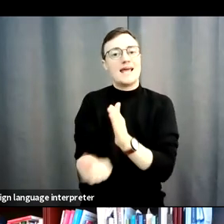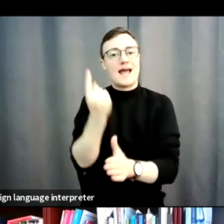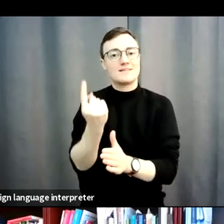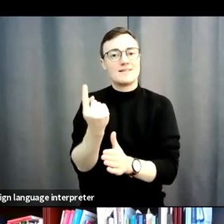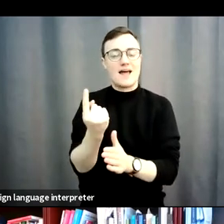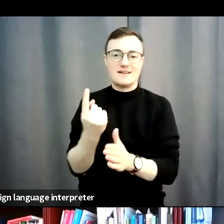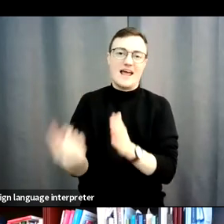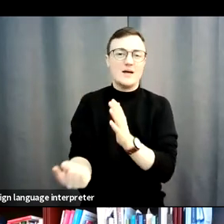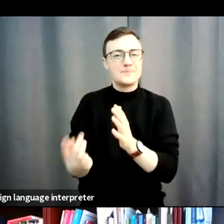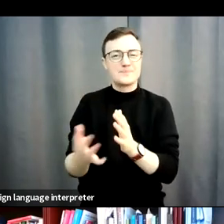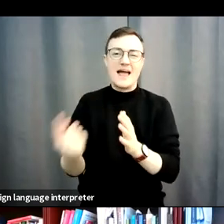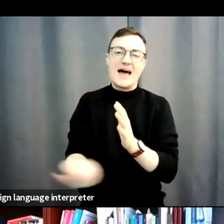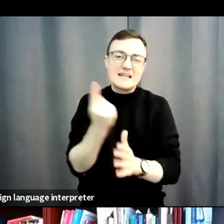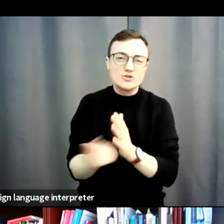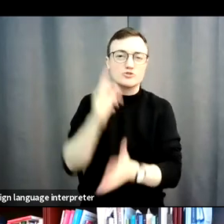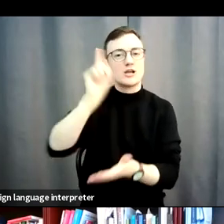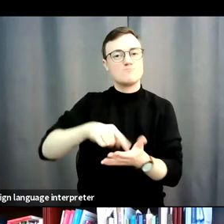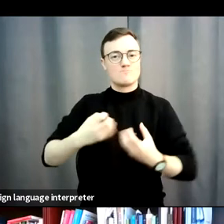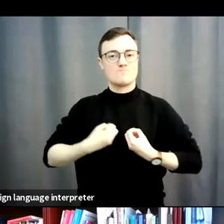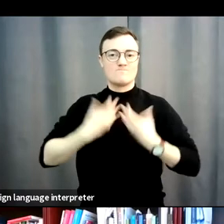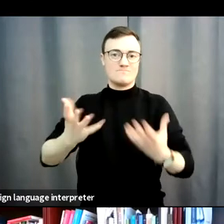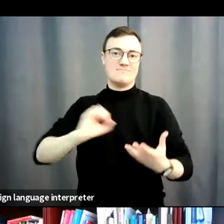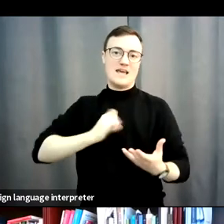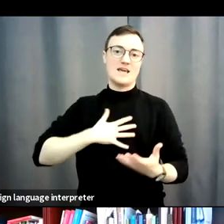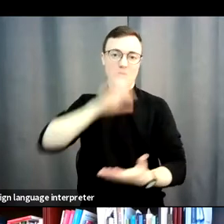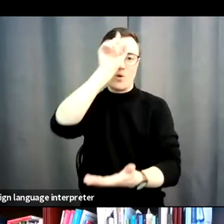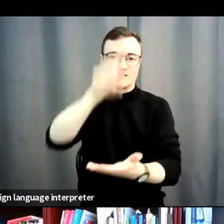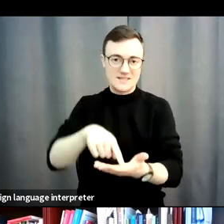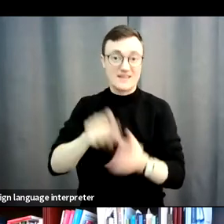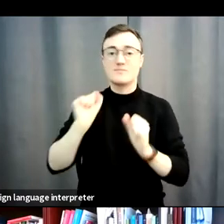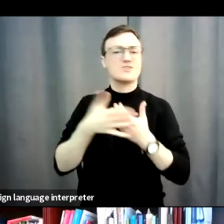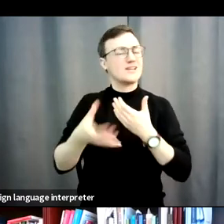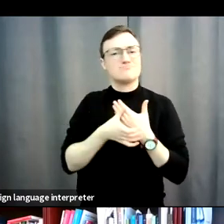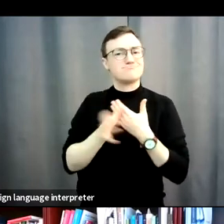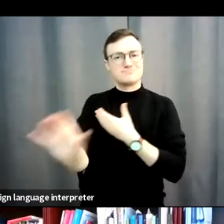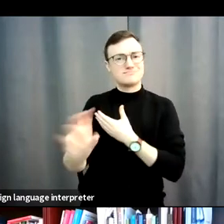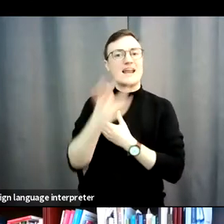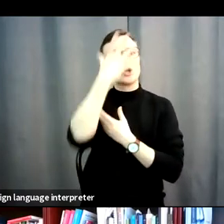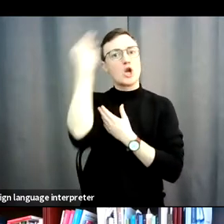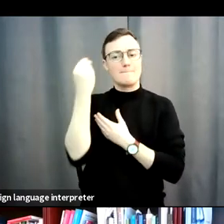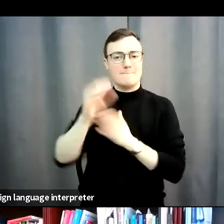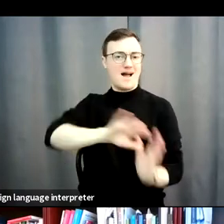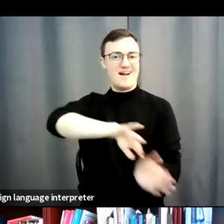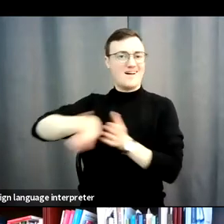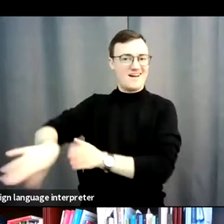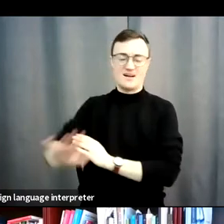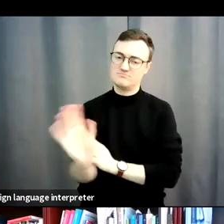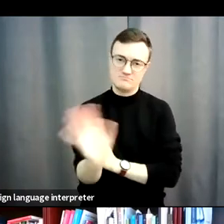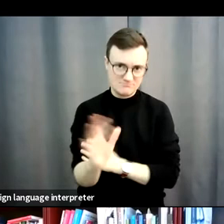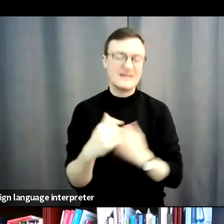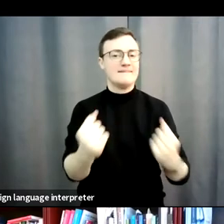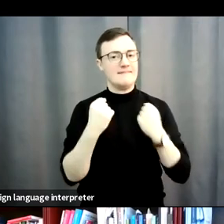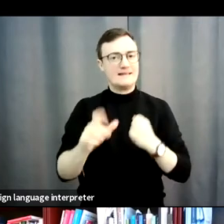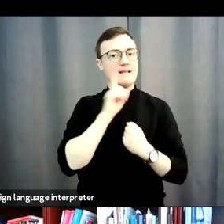to express their views, and they should not be cut out or forgotten in these kinds of